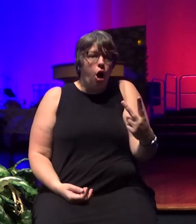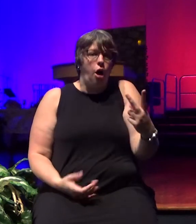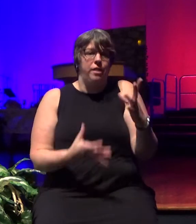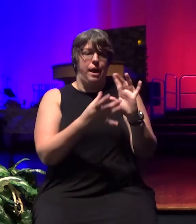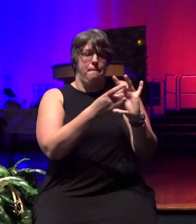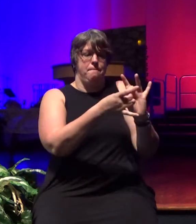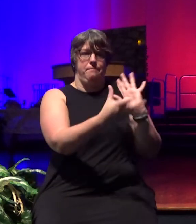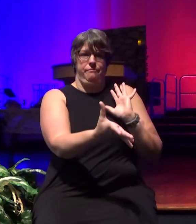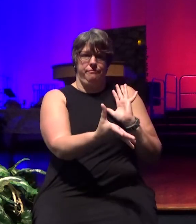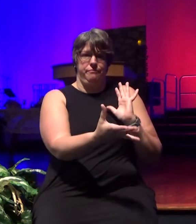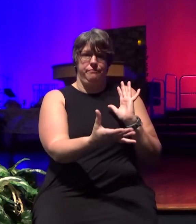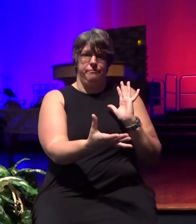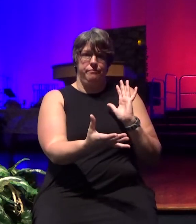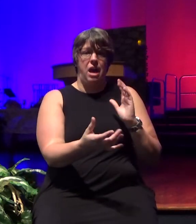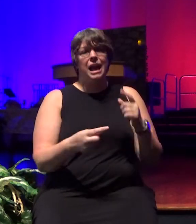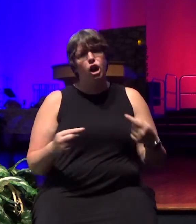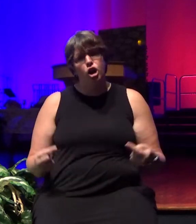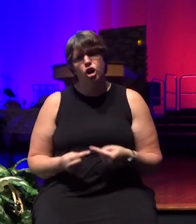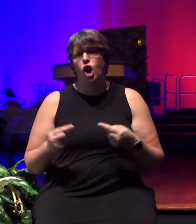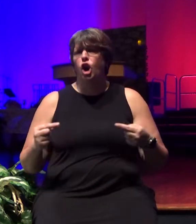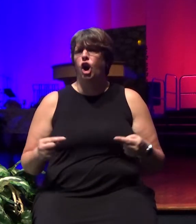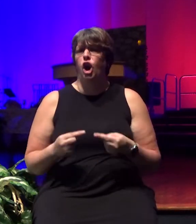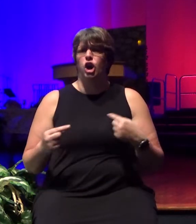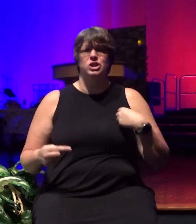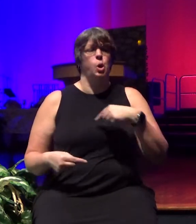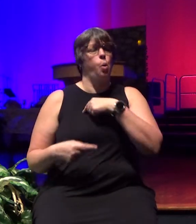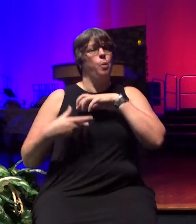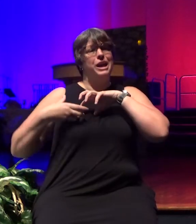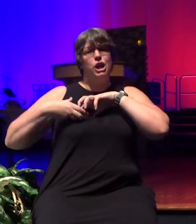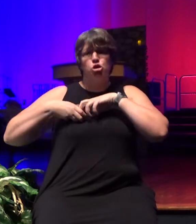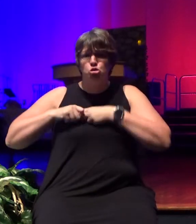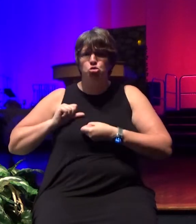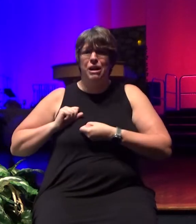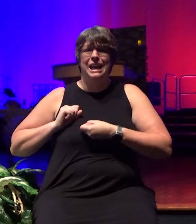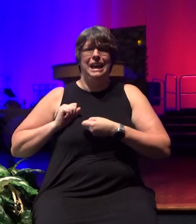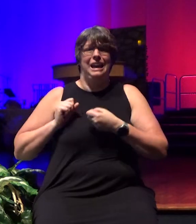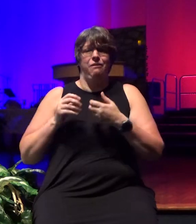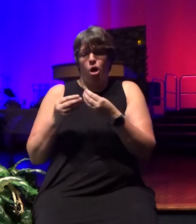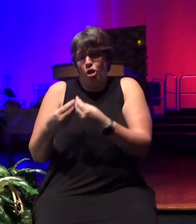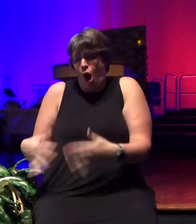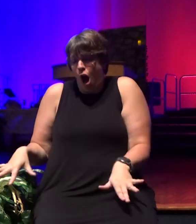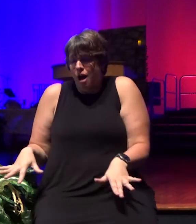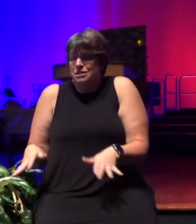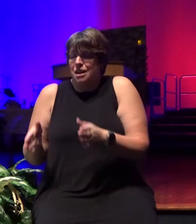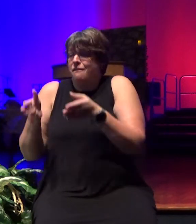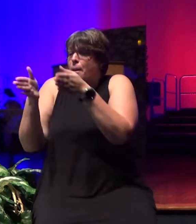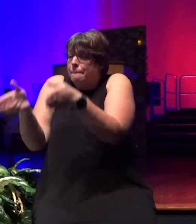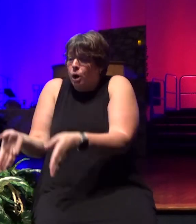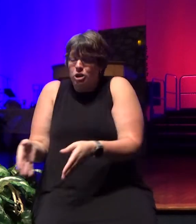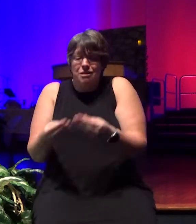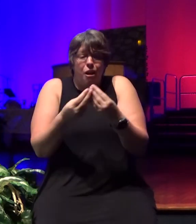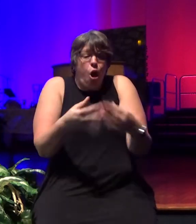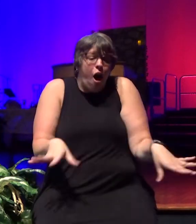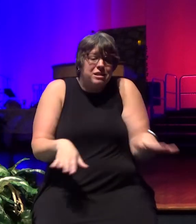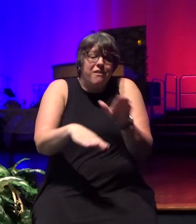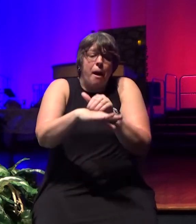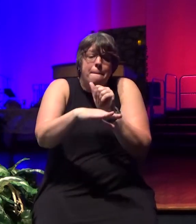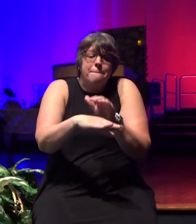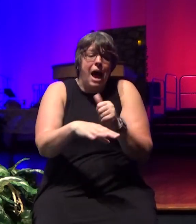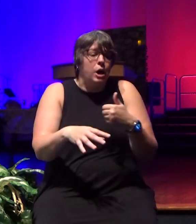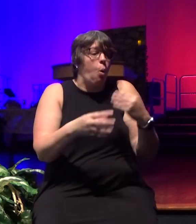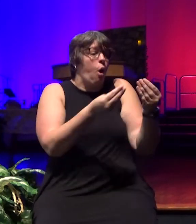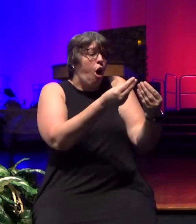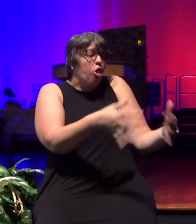hurts. We grieve the loss of a loved one, loss of a pet, loss of certain activities or stages in our life. We